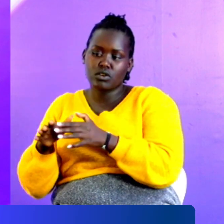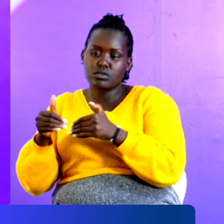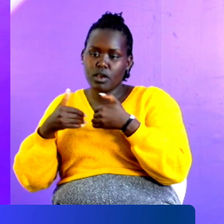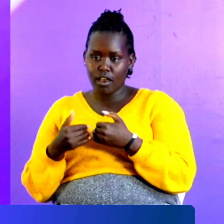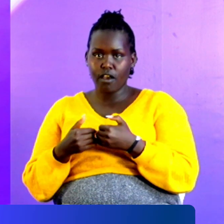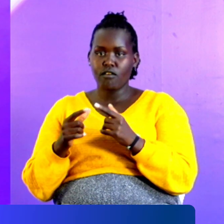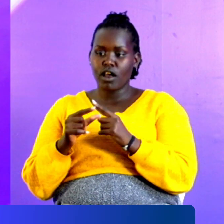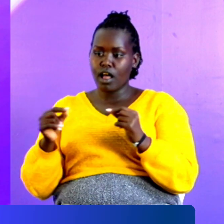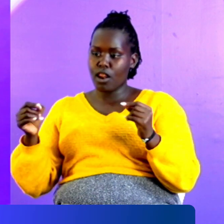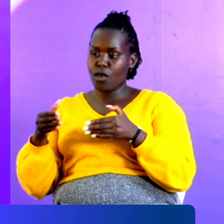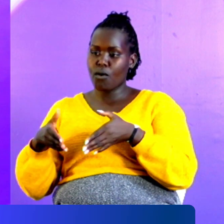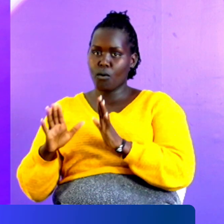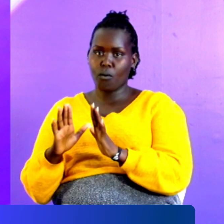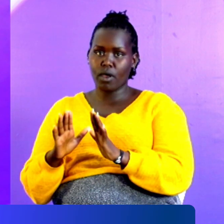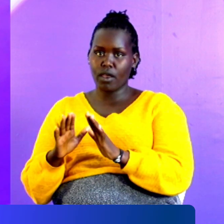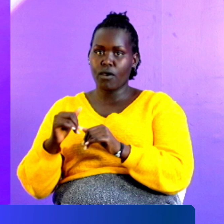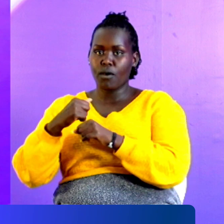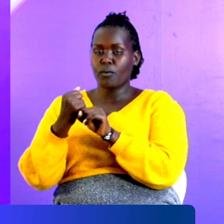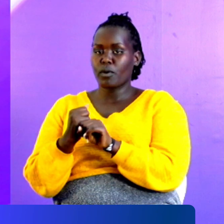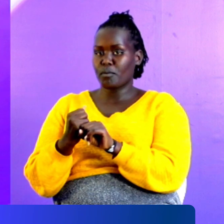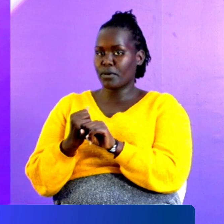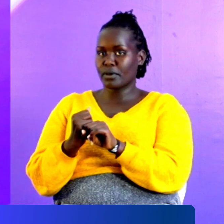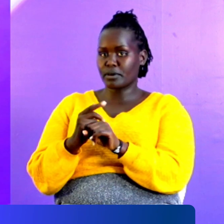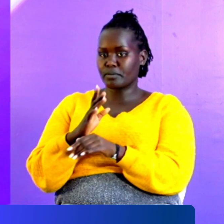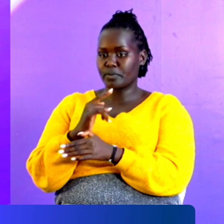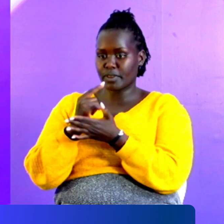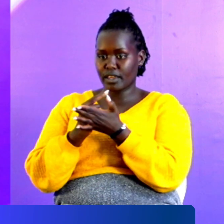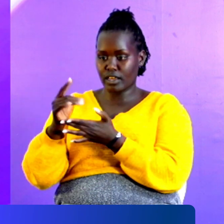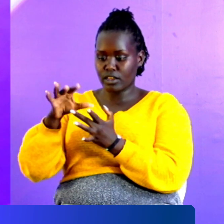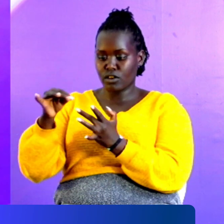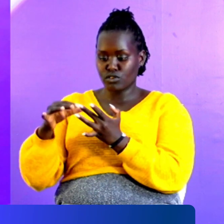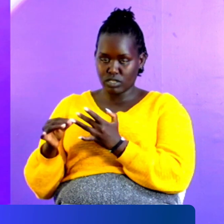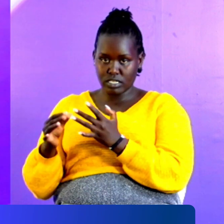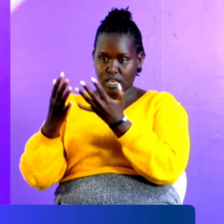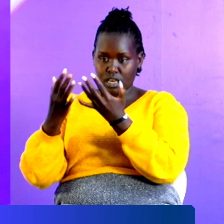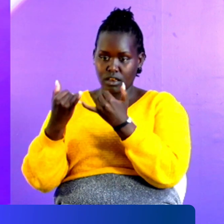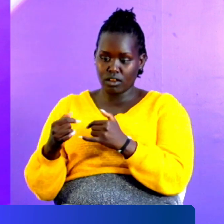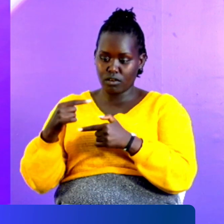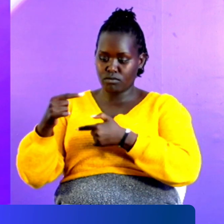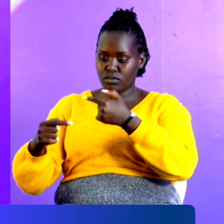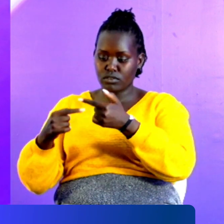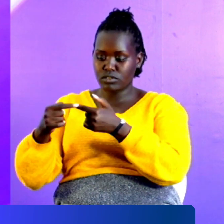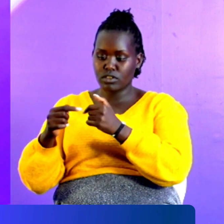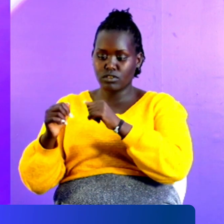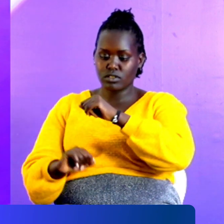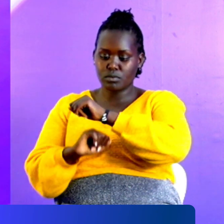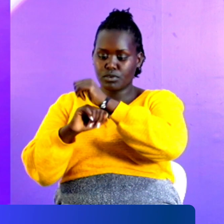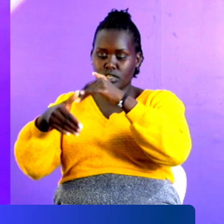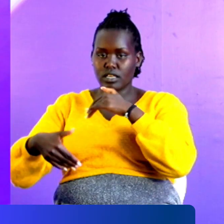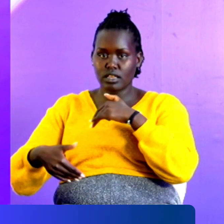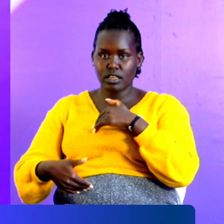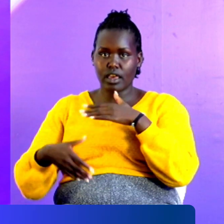have a long way to go. Let us make the right choices when the time comes. And right now, continue supporting the young